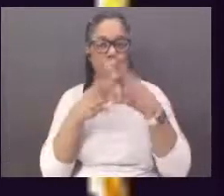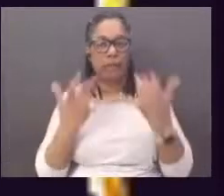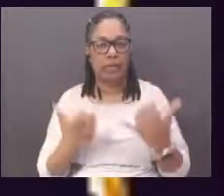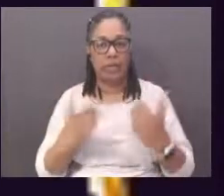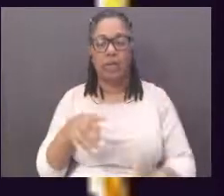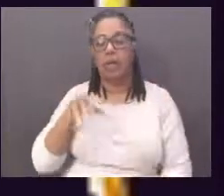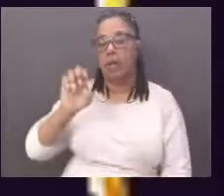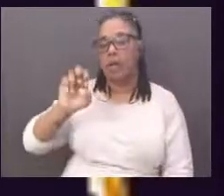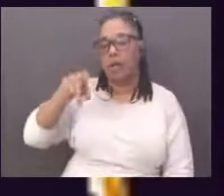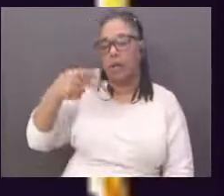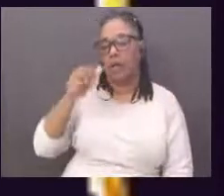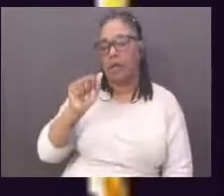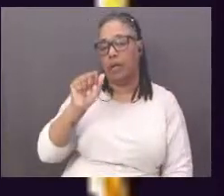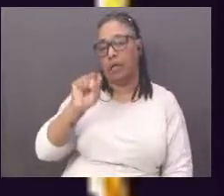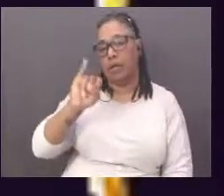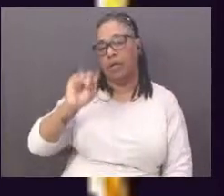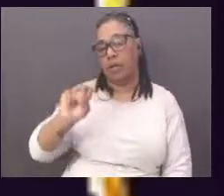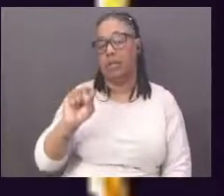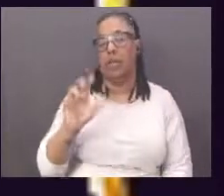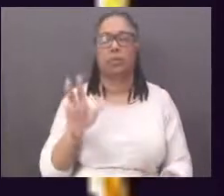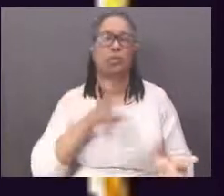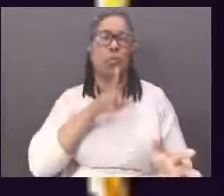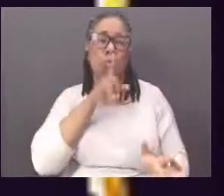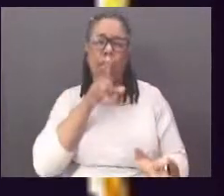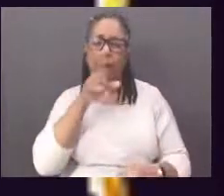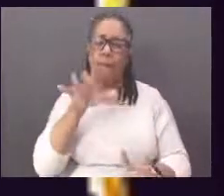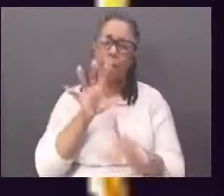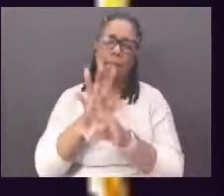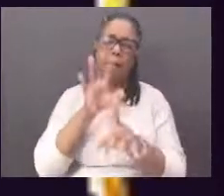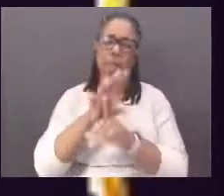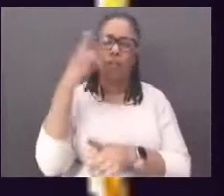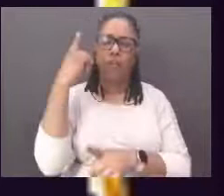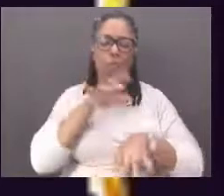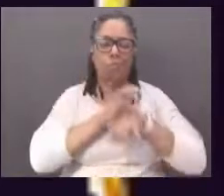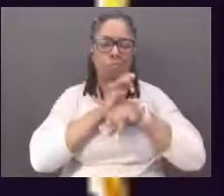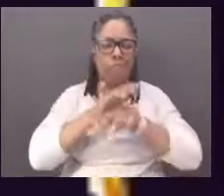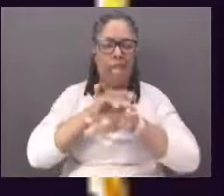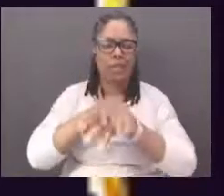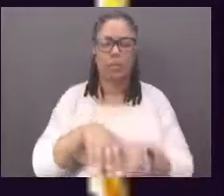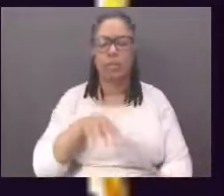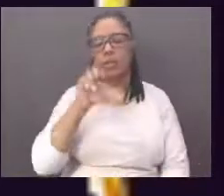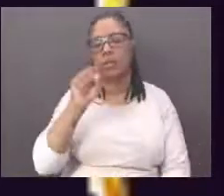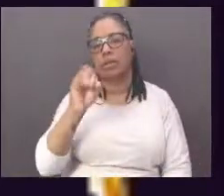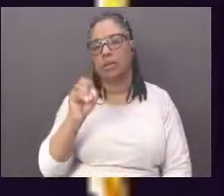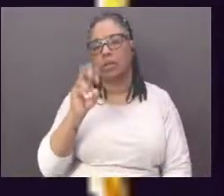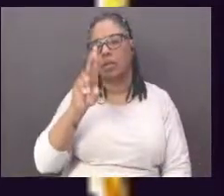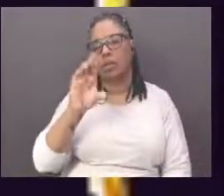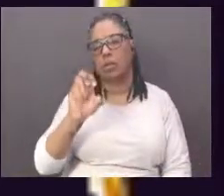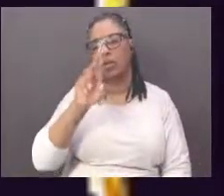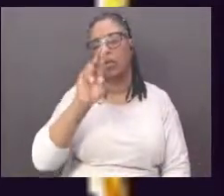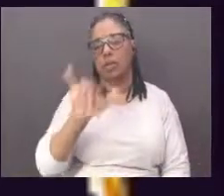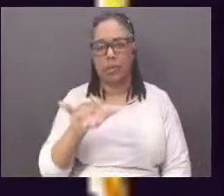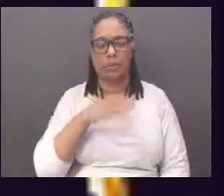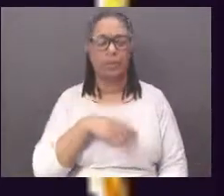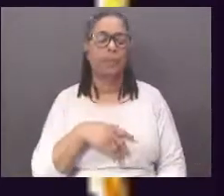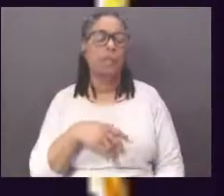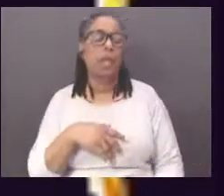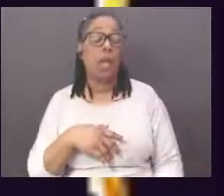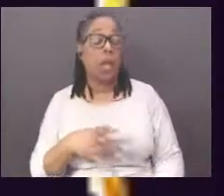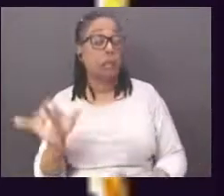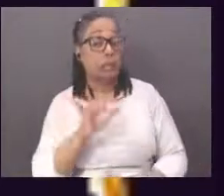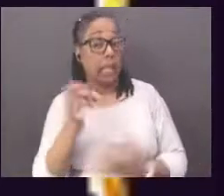of magic, sorcery, and witchcraft and was gaining believers. Here in modern day America, we might